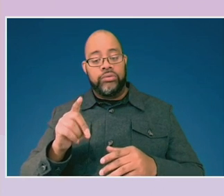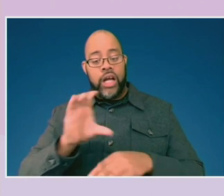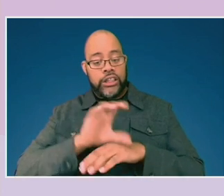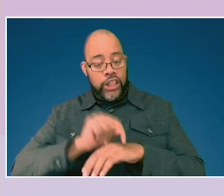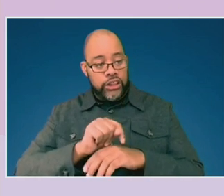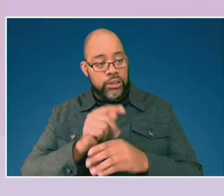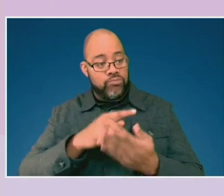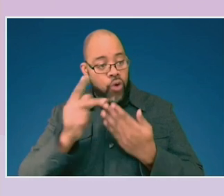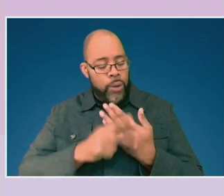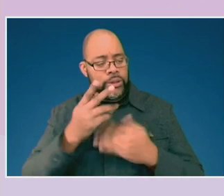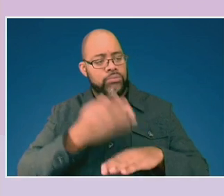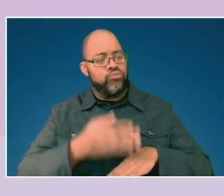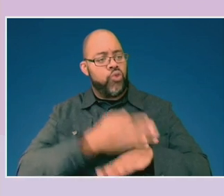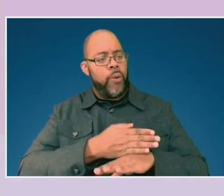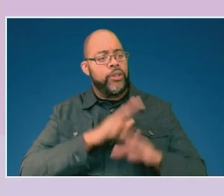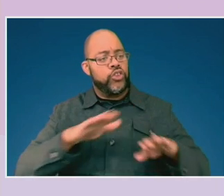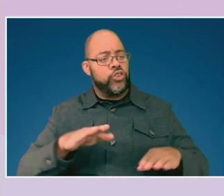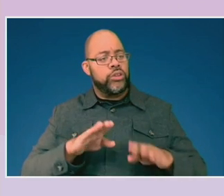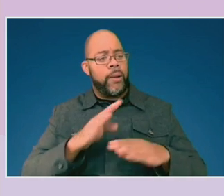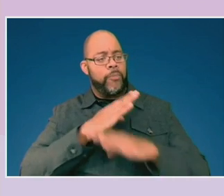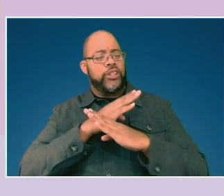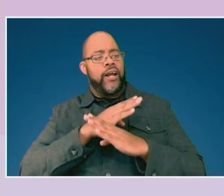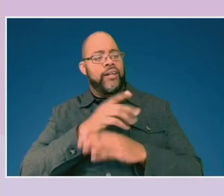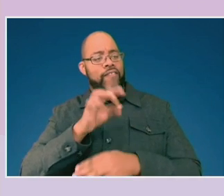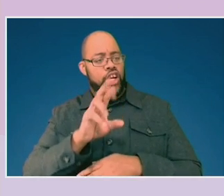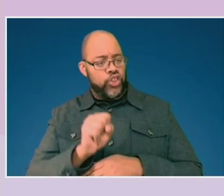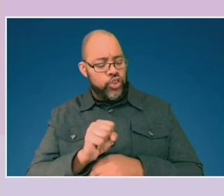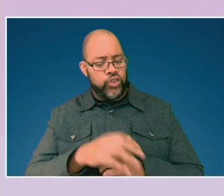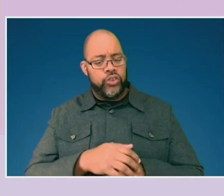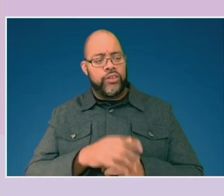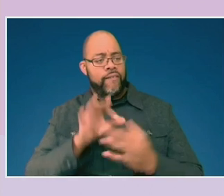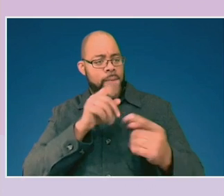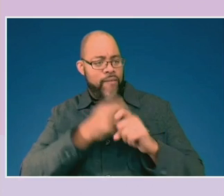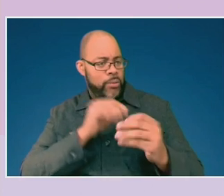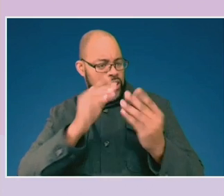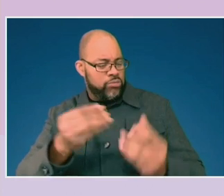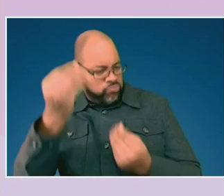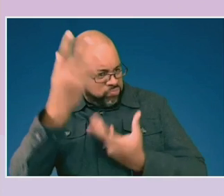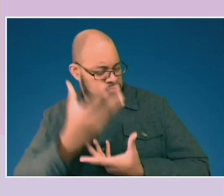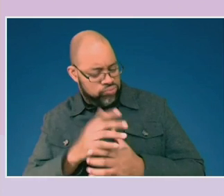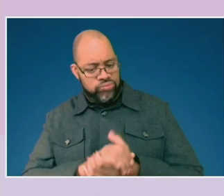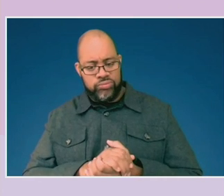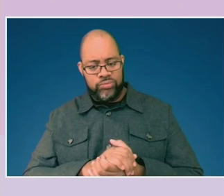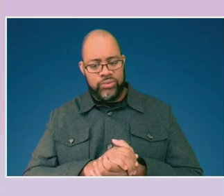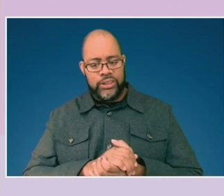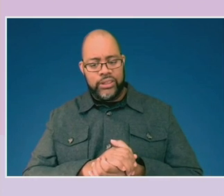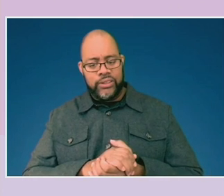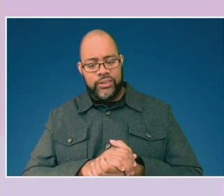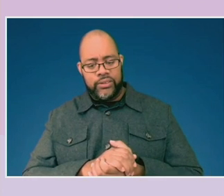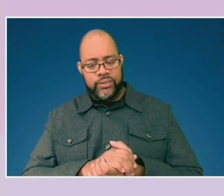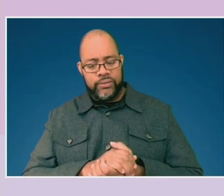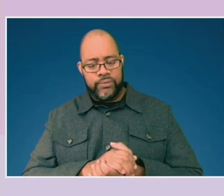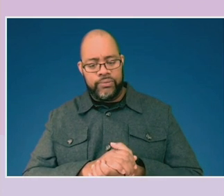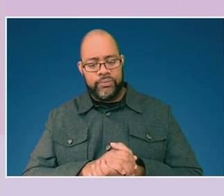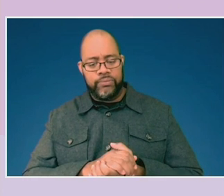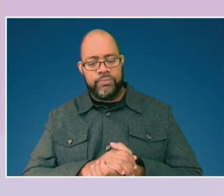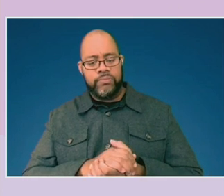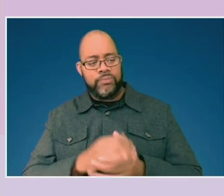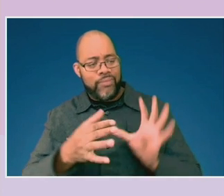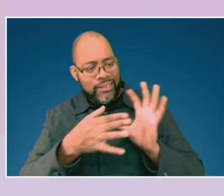in children's protective factors as rated by teachers in the areas of self-regulation, hyperactivity,